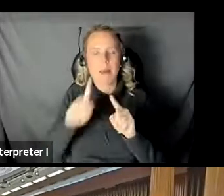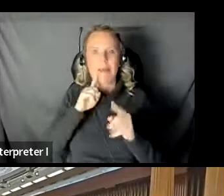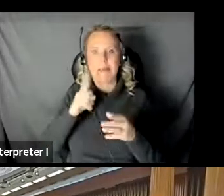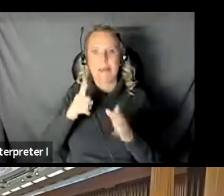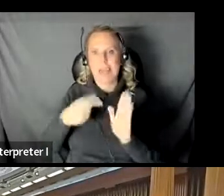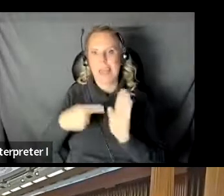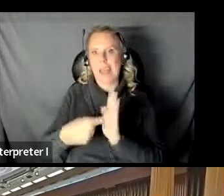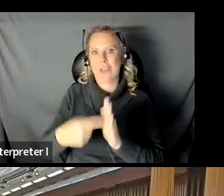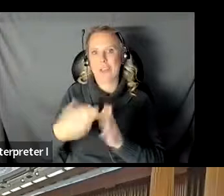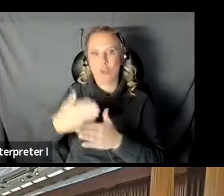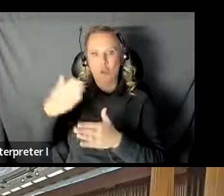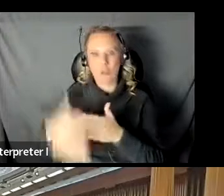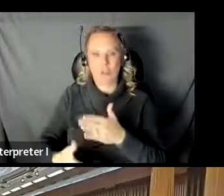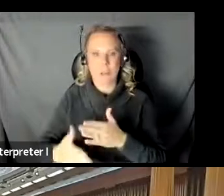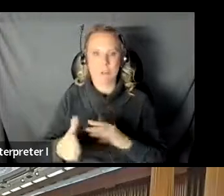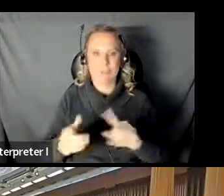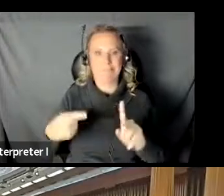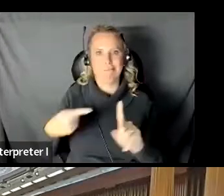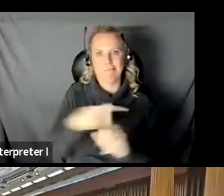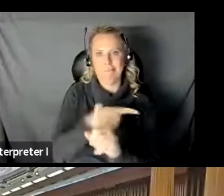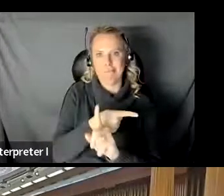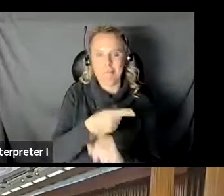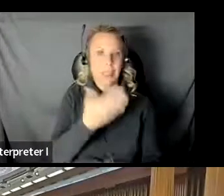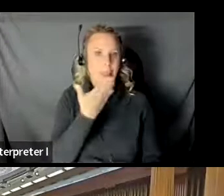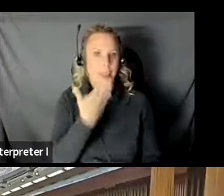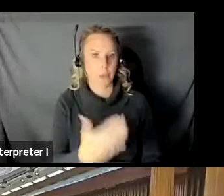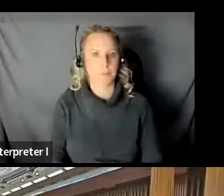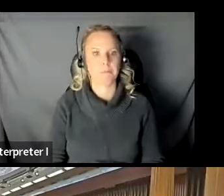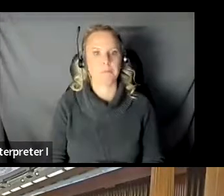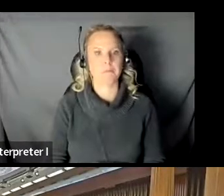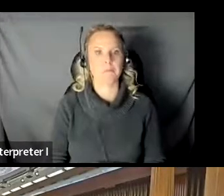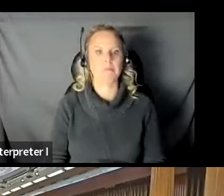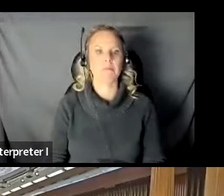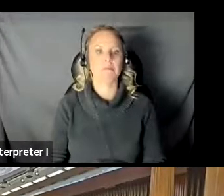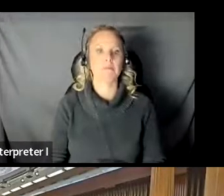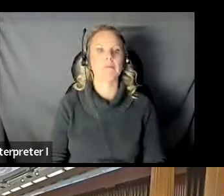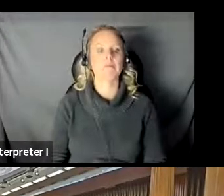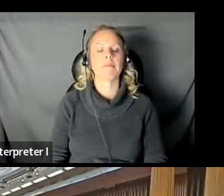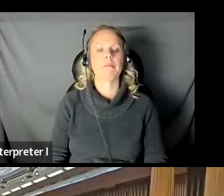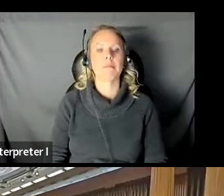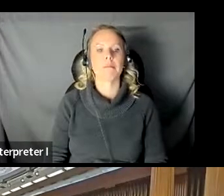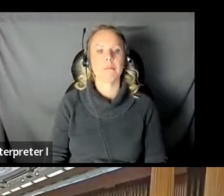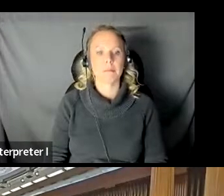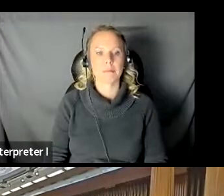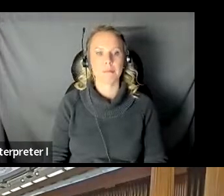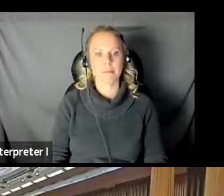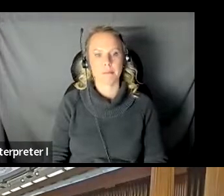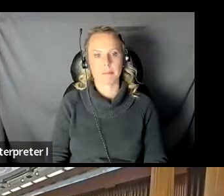execution is misplaced. Thank you, Mr. Chairman. Thank you, Councilmember.